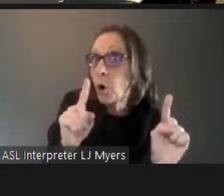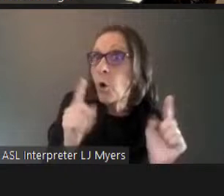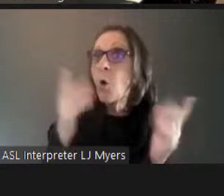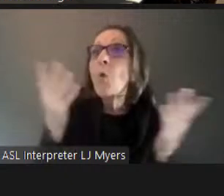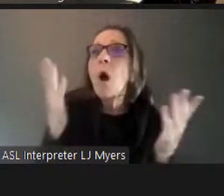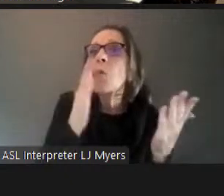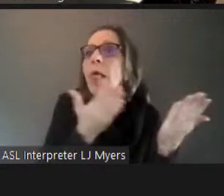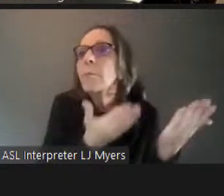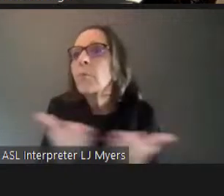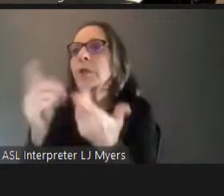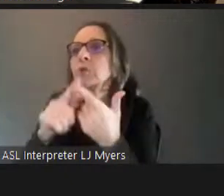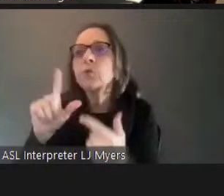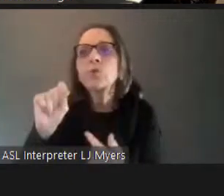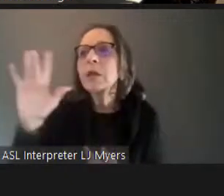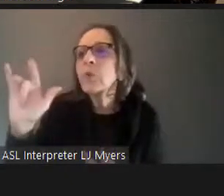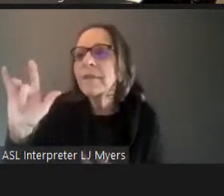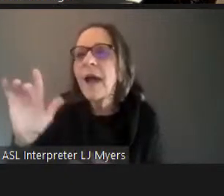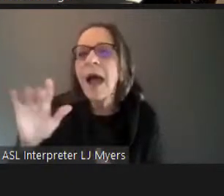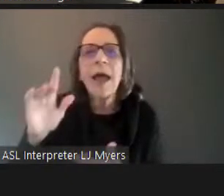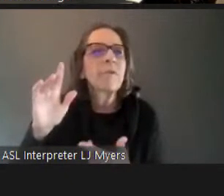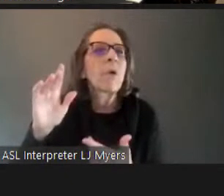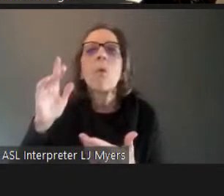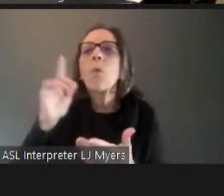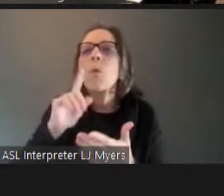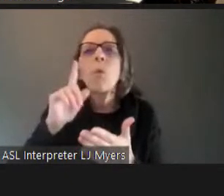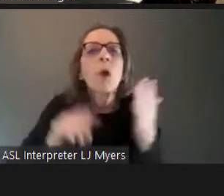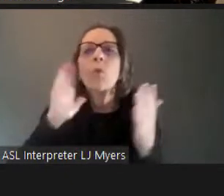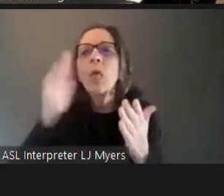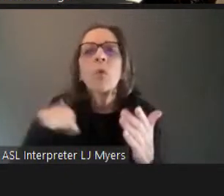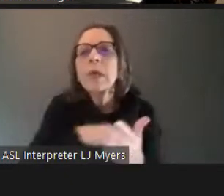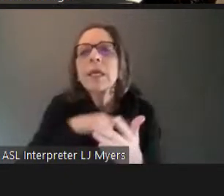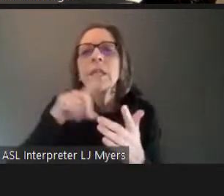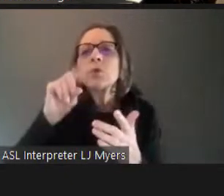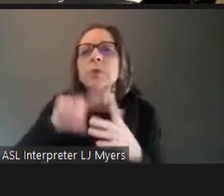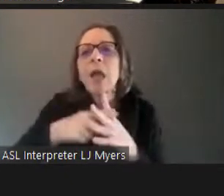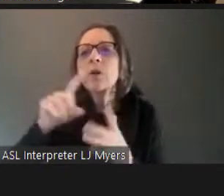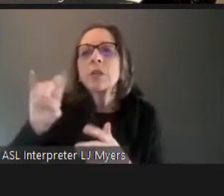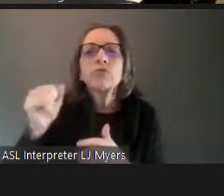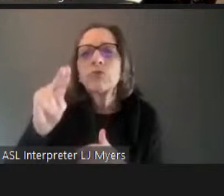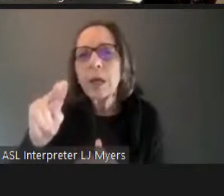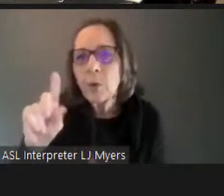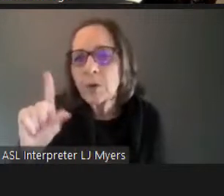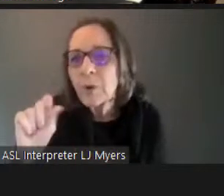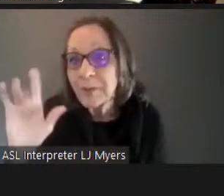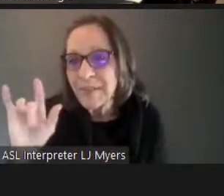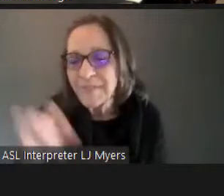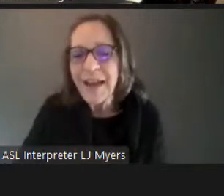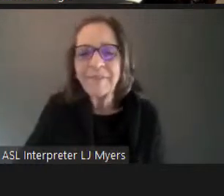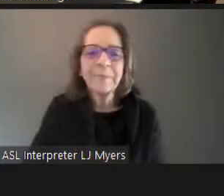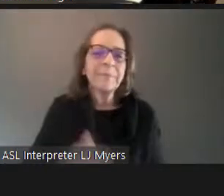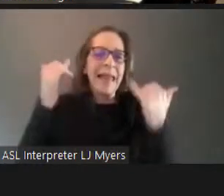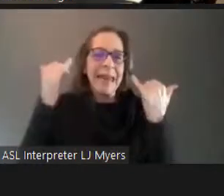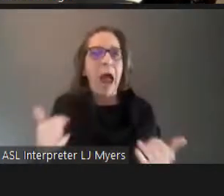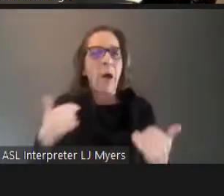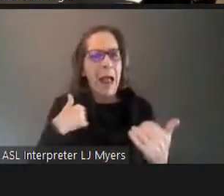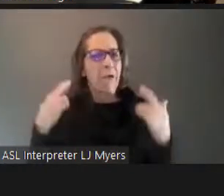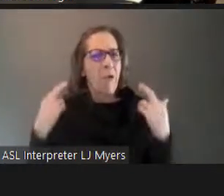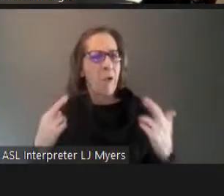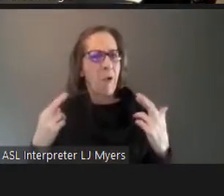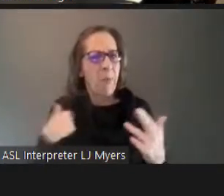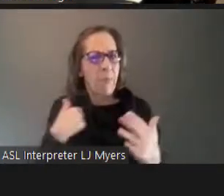problem statements that we want to put out in January? Okay, now this is where I really hope that we